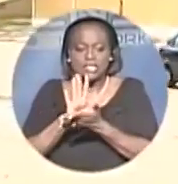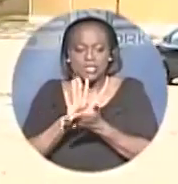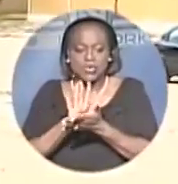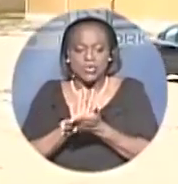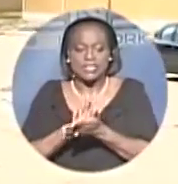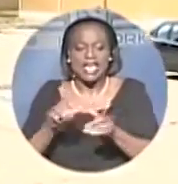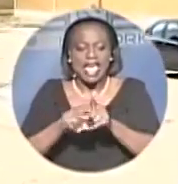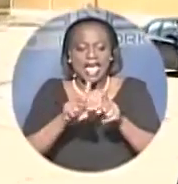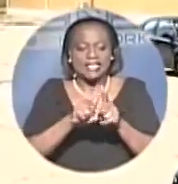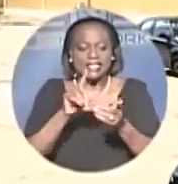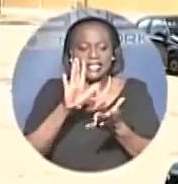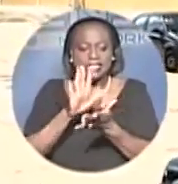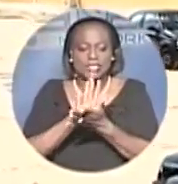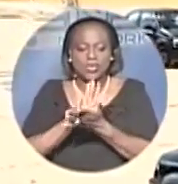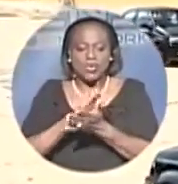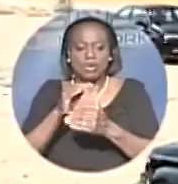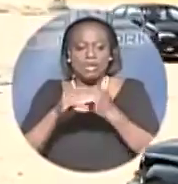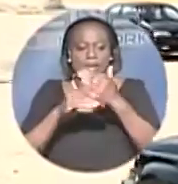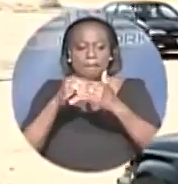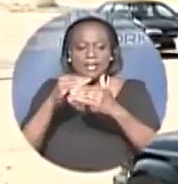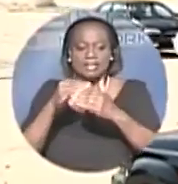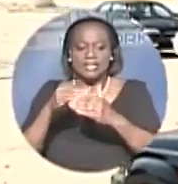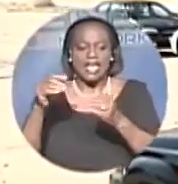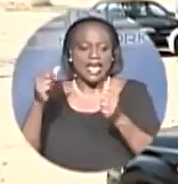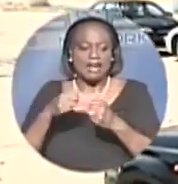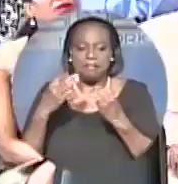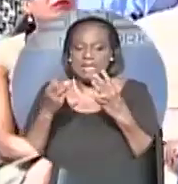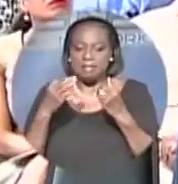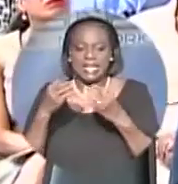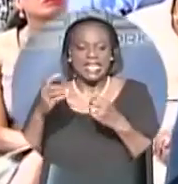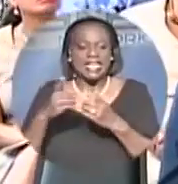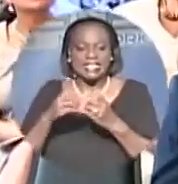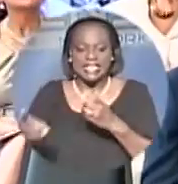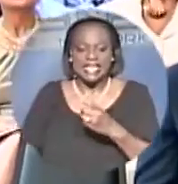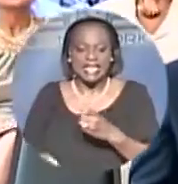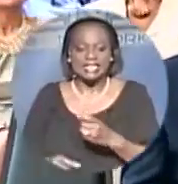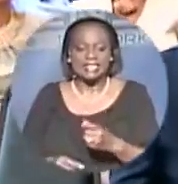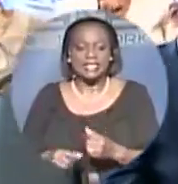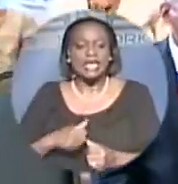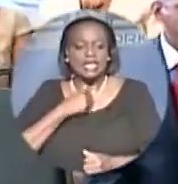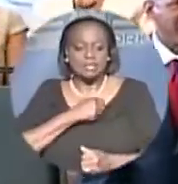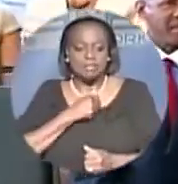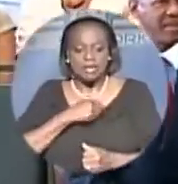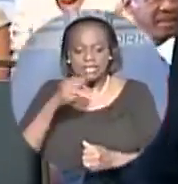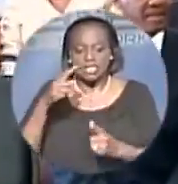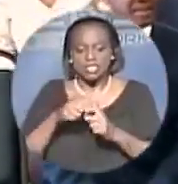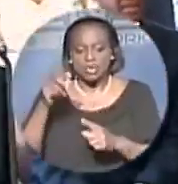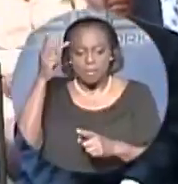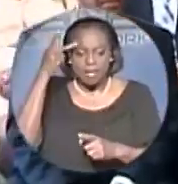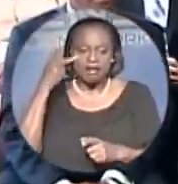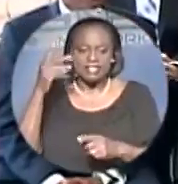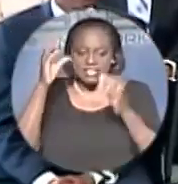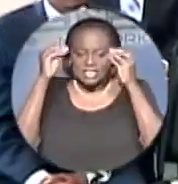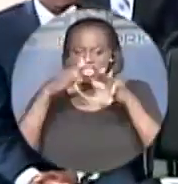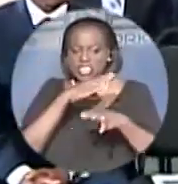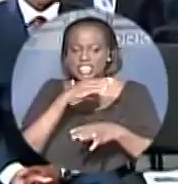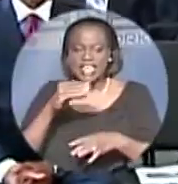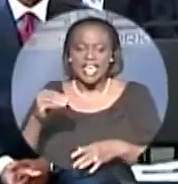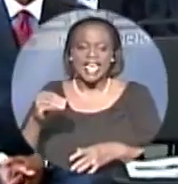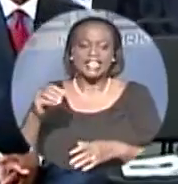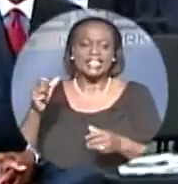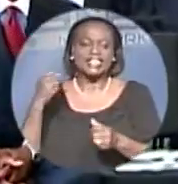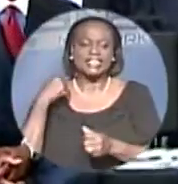Horseshoe Drive school hit one delay after another. Apologizing to parents, teachers, and staff, Prime Minister